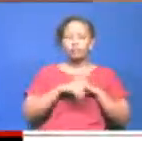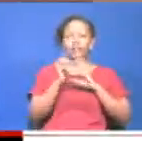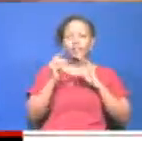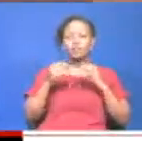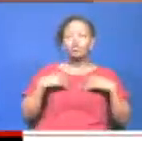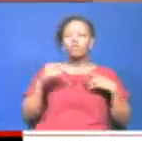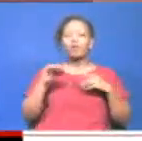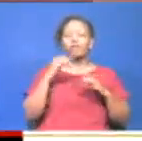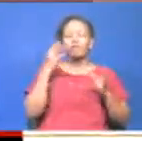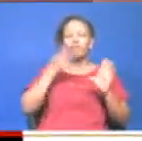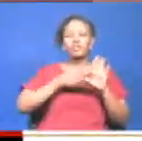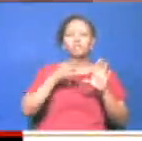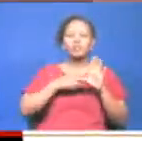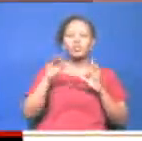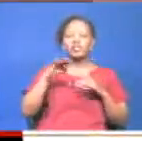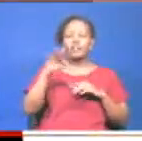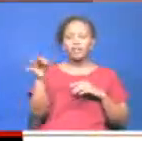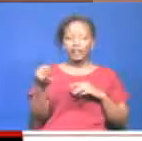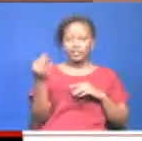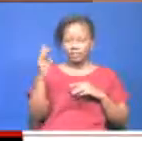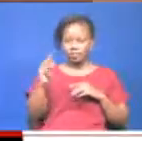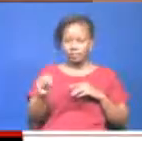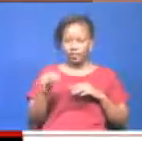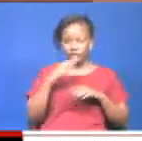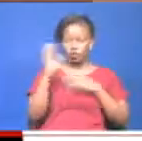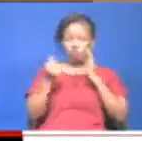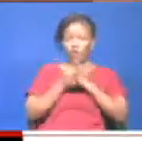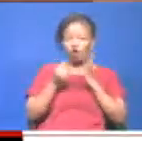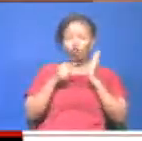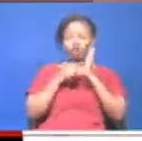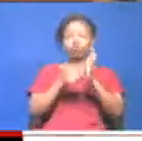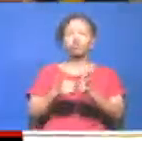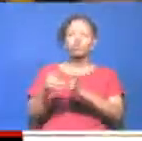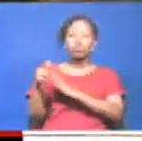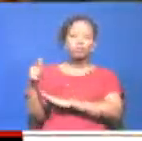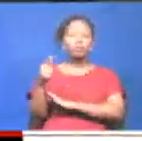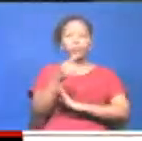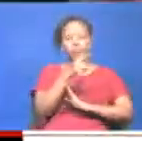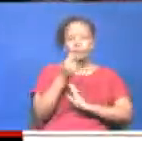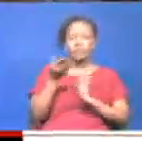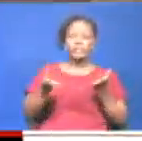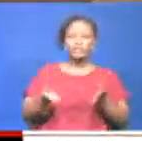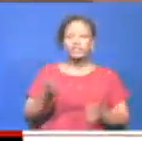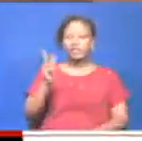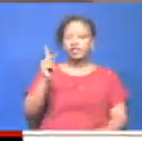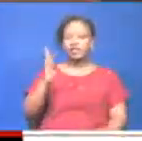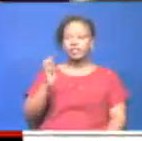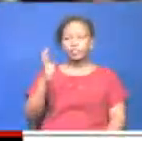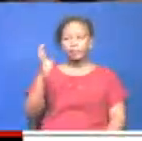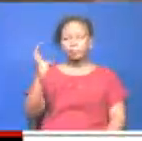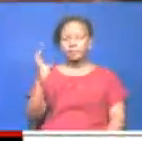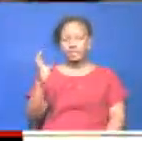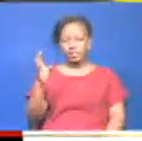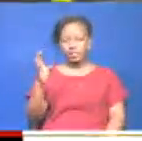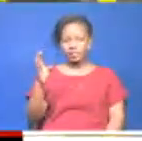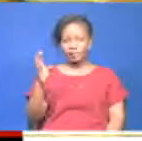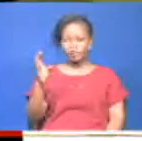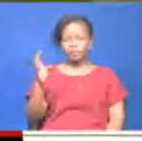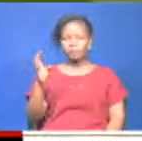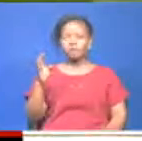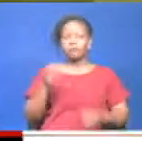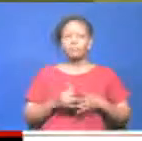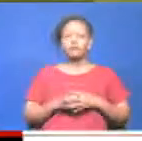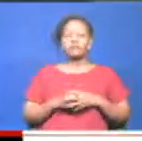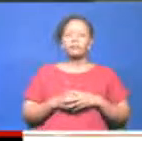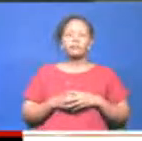meter steeplechase. All the action will be live on KBC Channel 1 television. King Orimwangi for Lunchtime